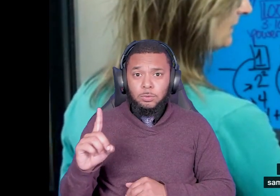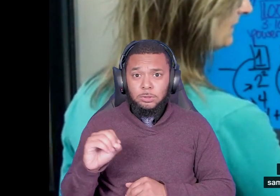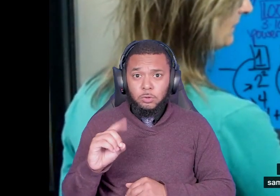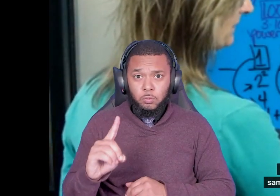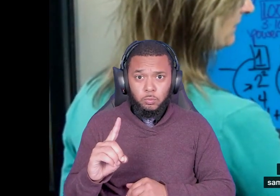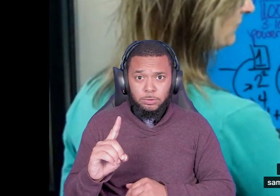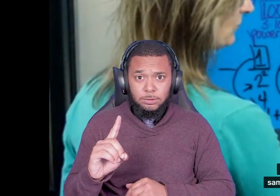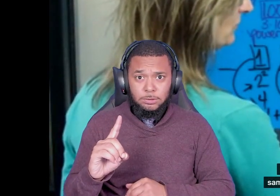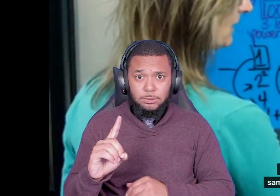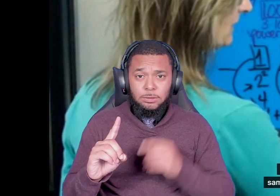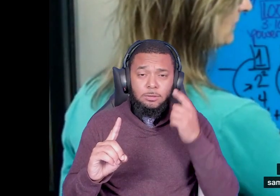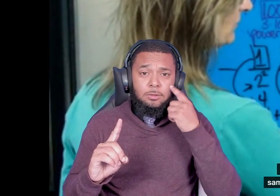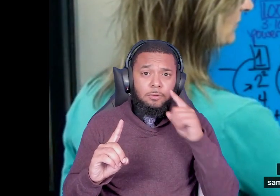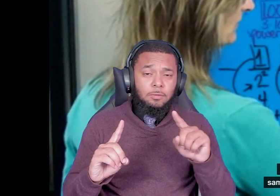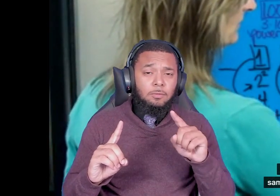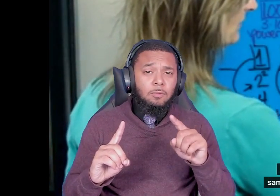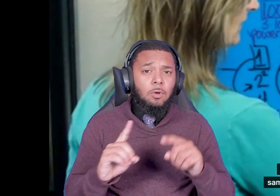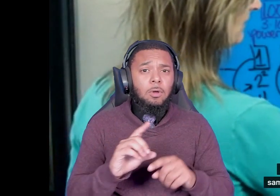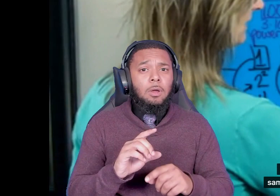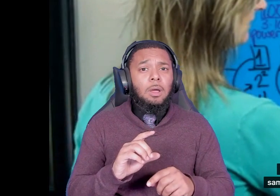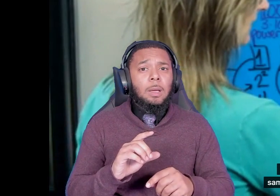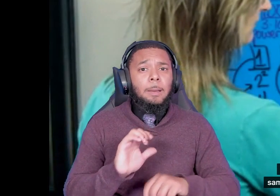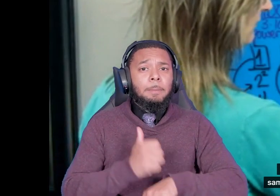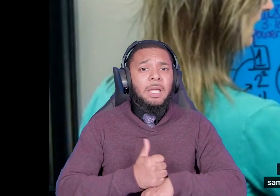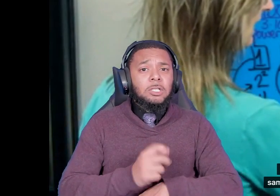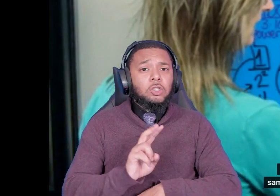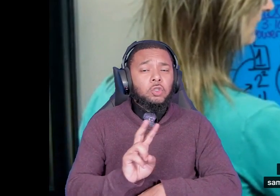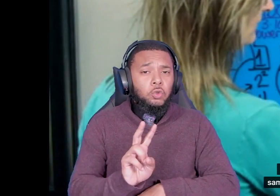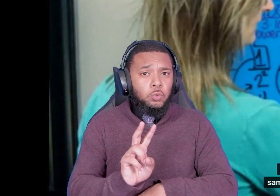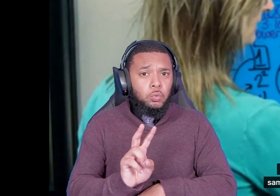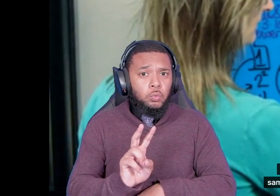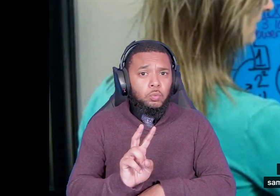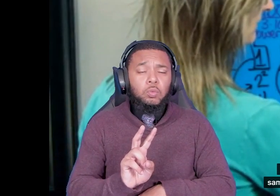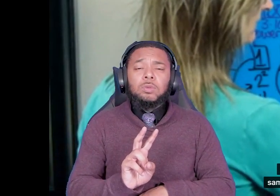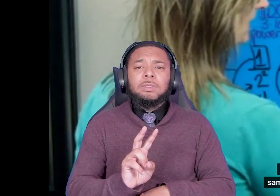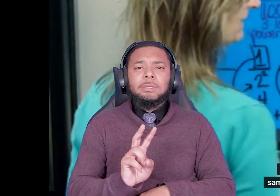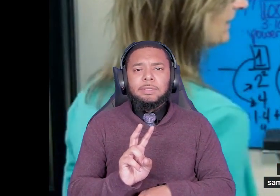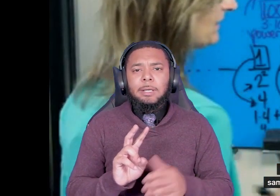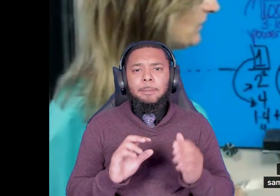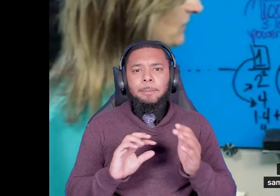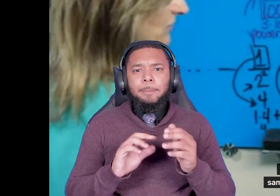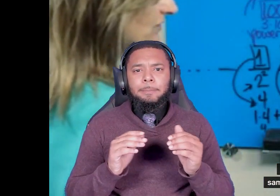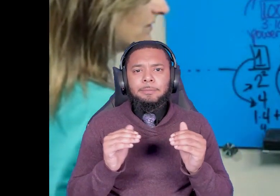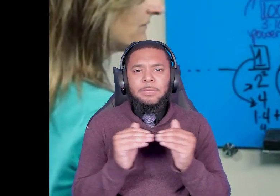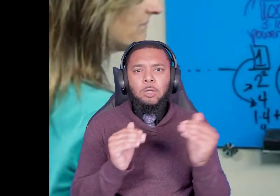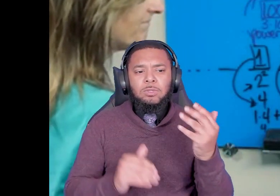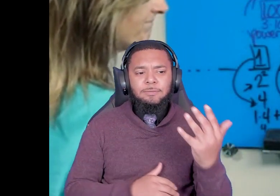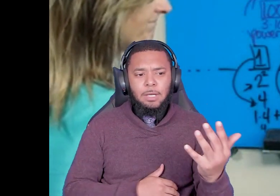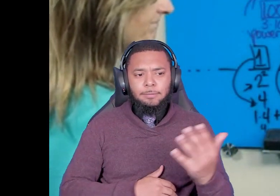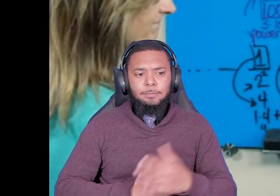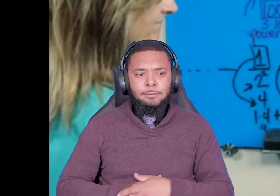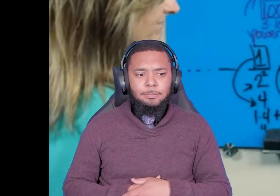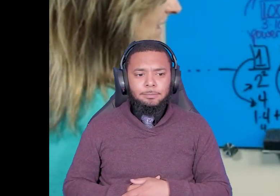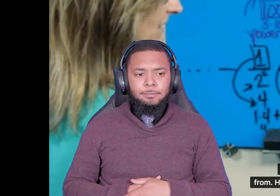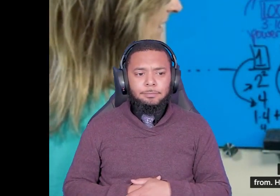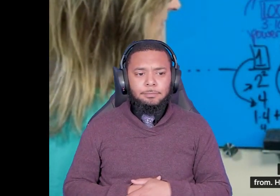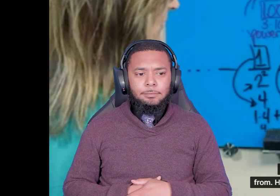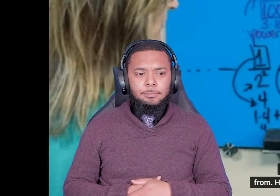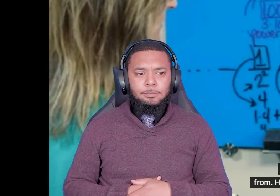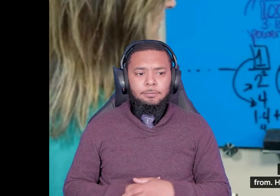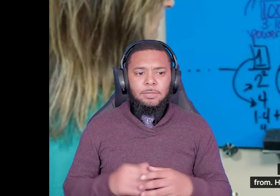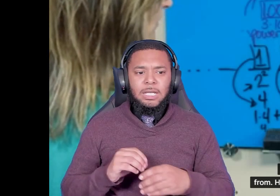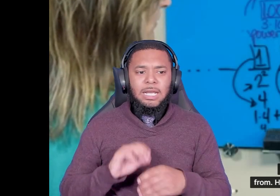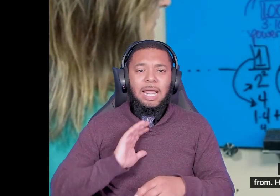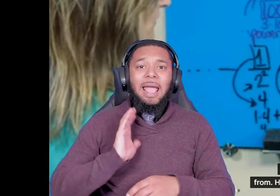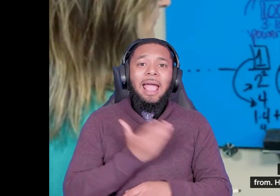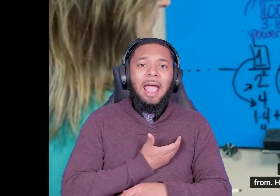101 in a base 2 language is the same as a 5 in a base 10 language. And that's